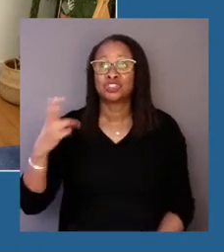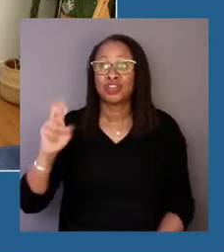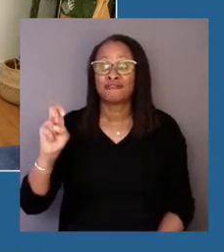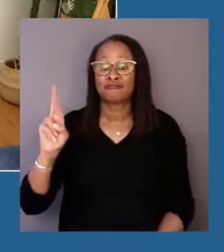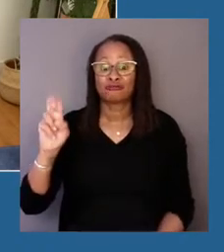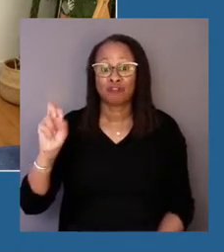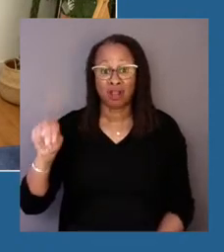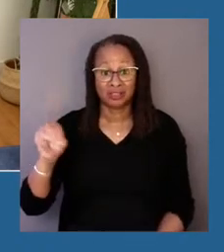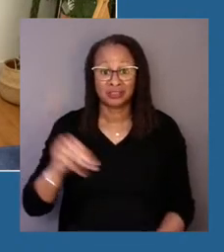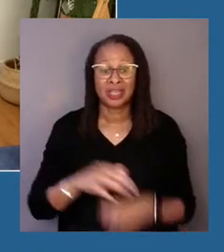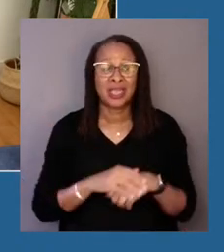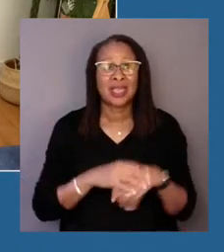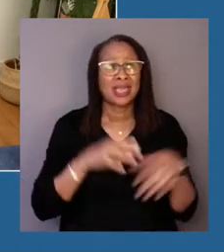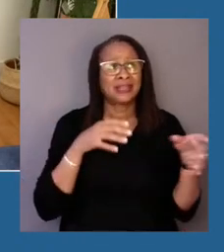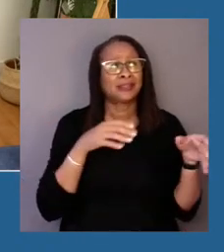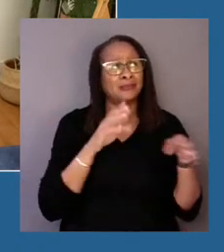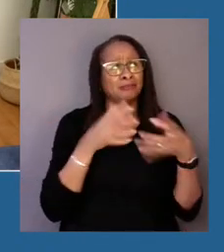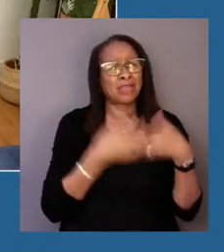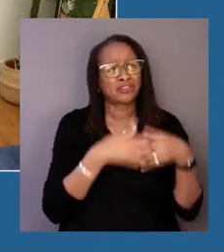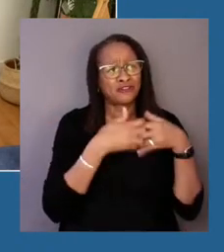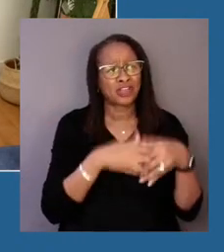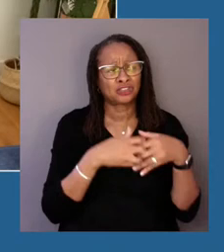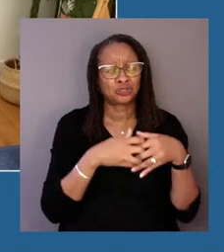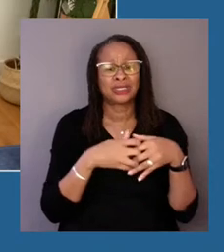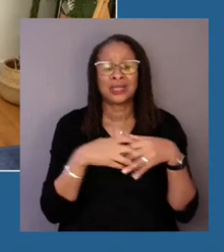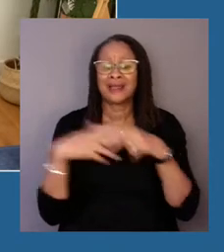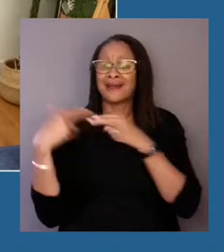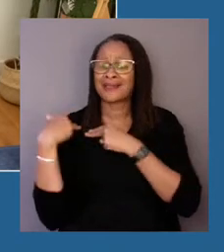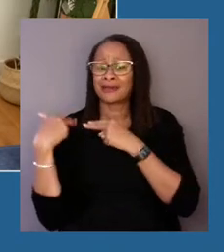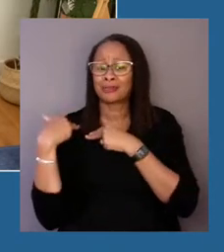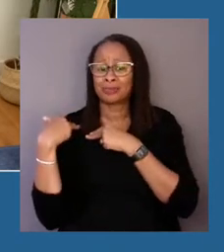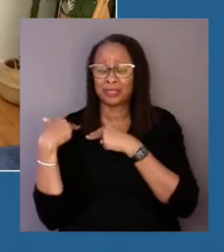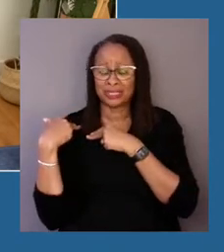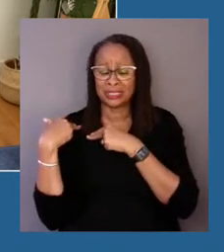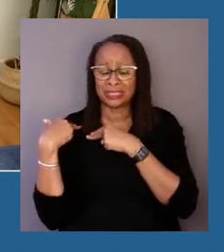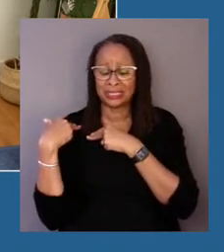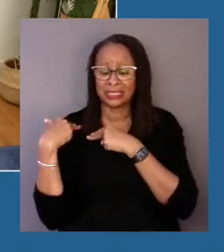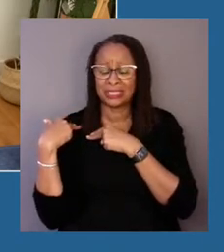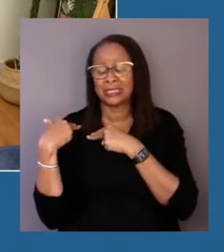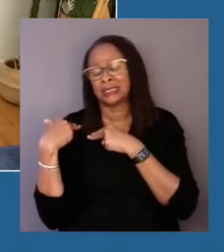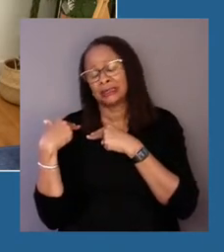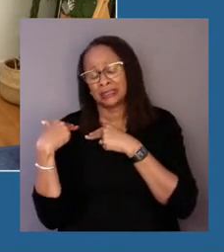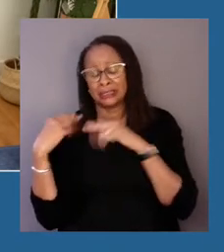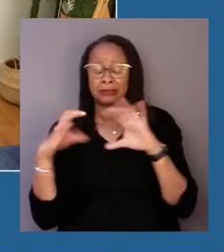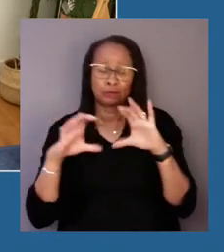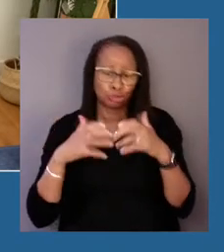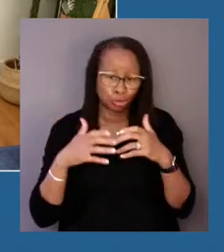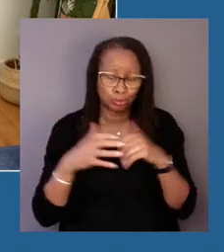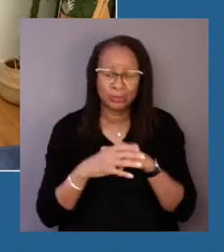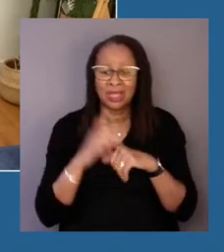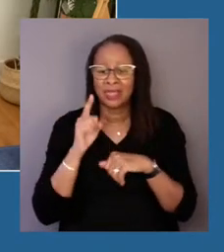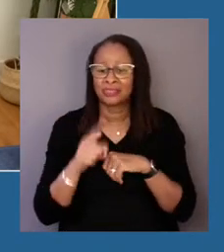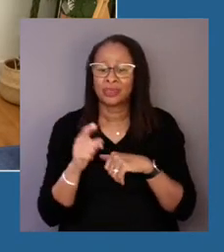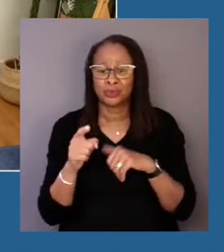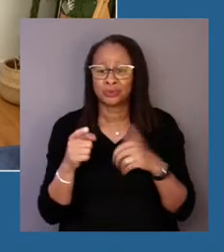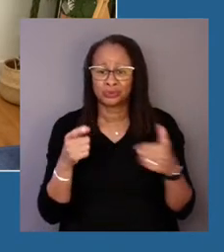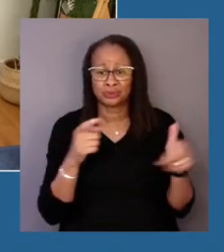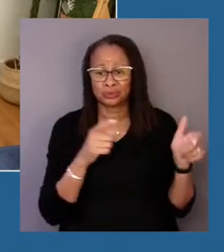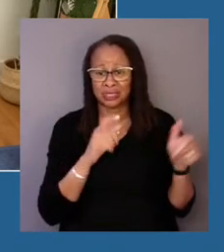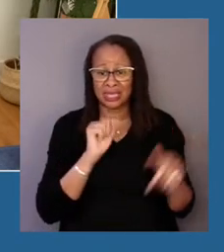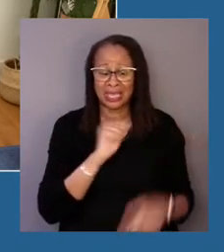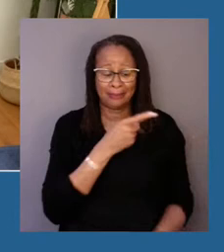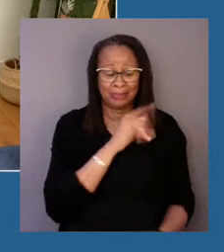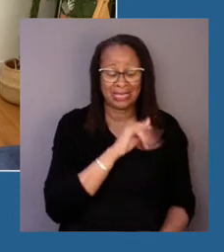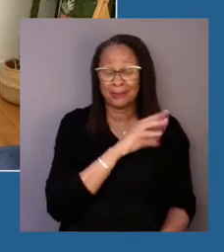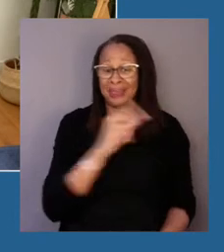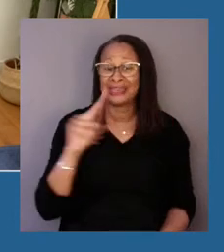Accountability Project. That's a subgroup of the National Association of Manufacturers. Those, I mean, API and NAM, they're